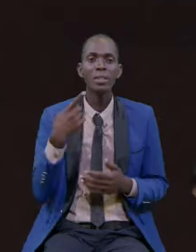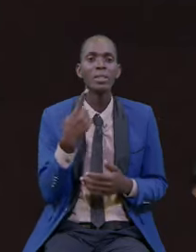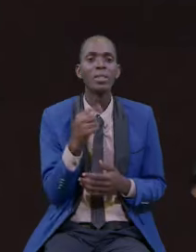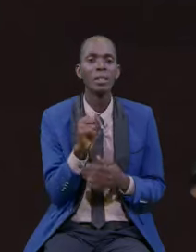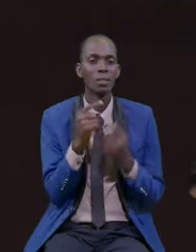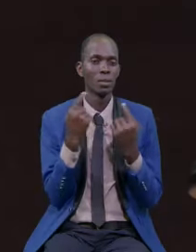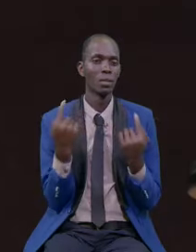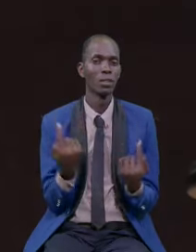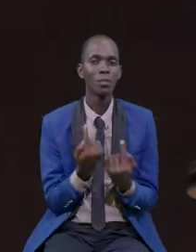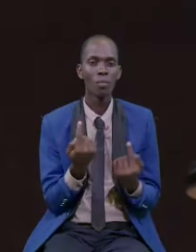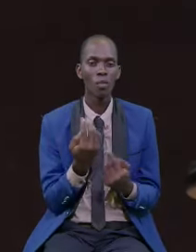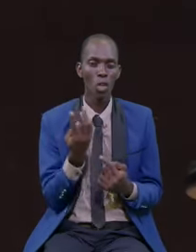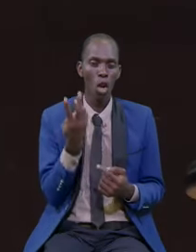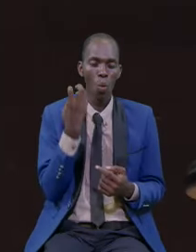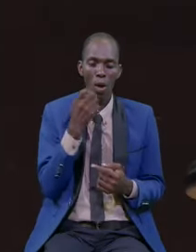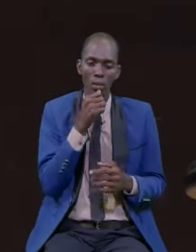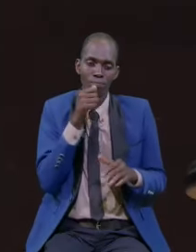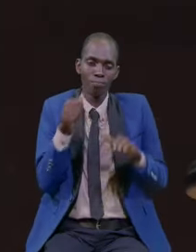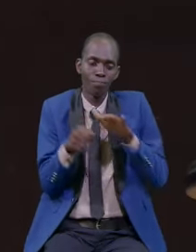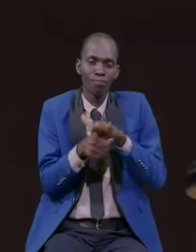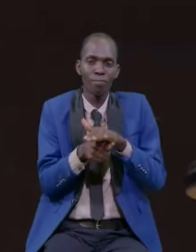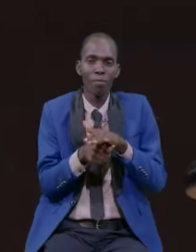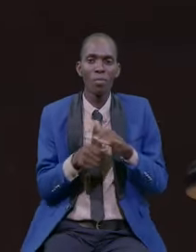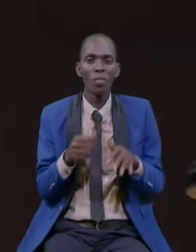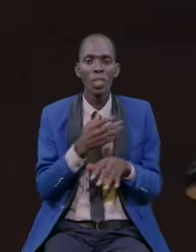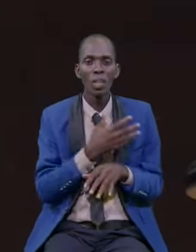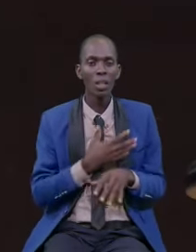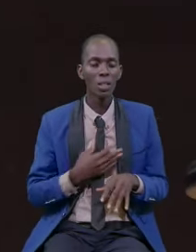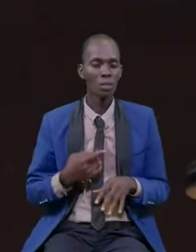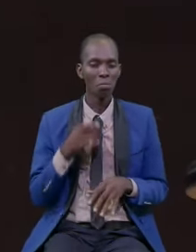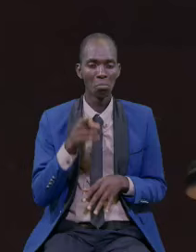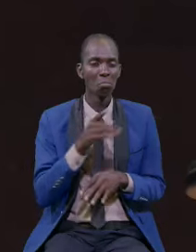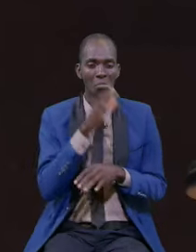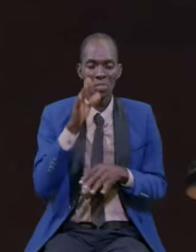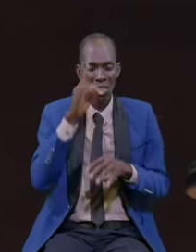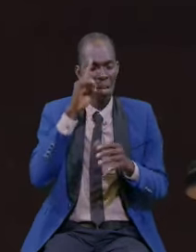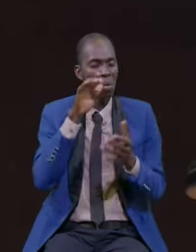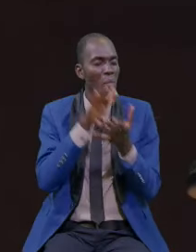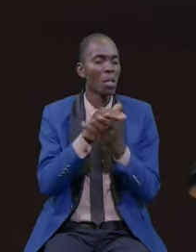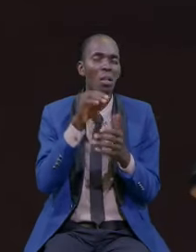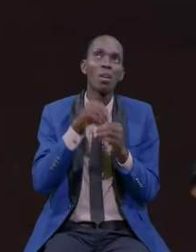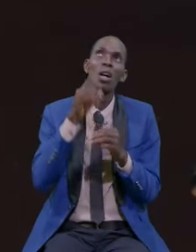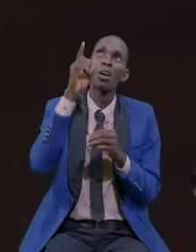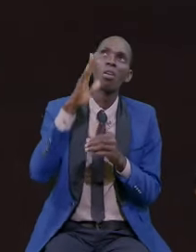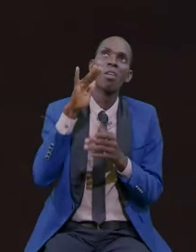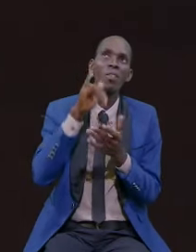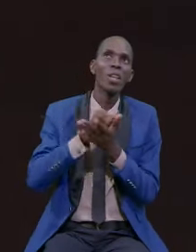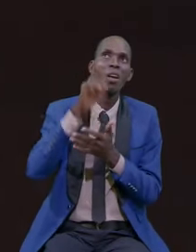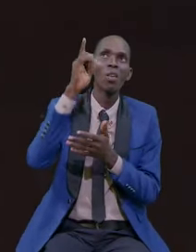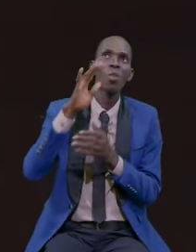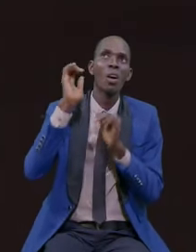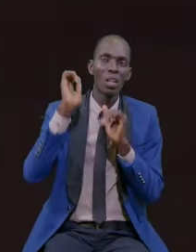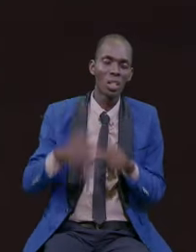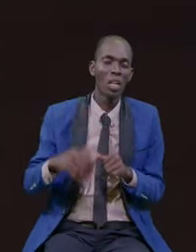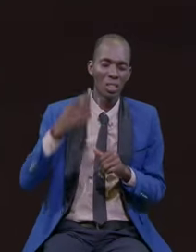transgression was hidden. And he didn't believe in God, that God can see through. And God